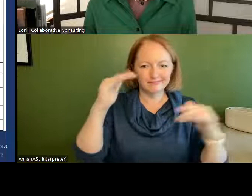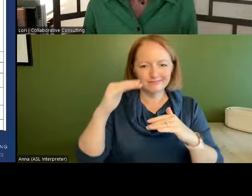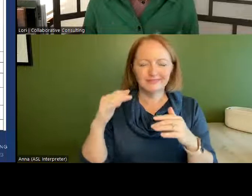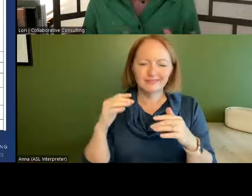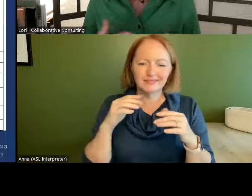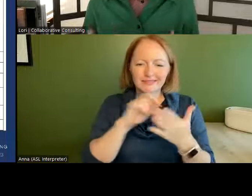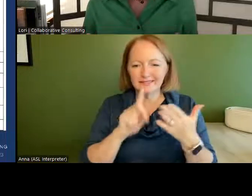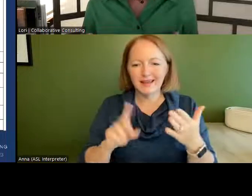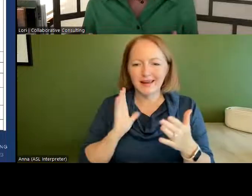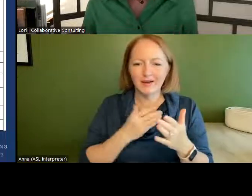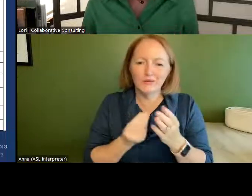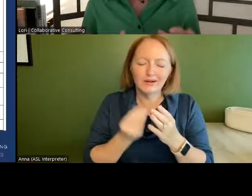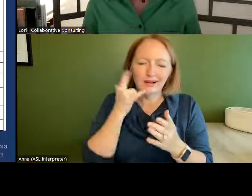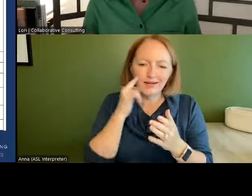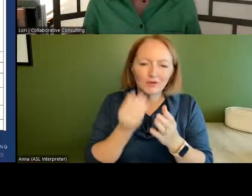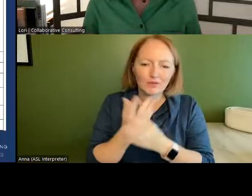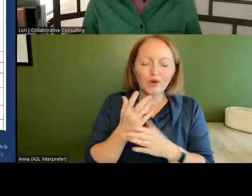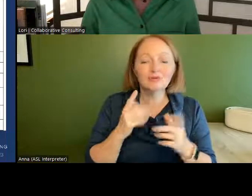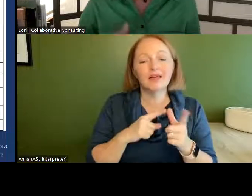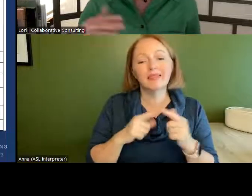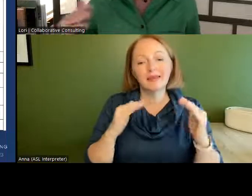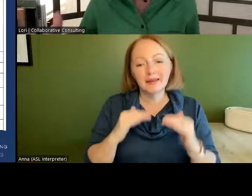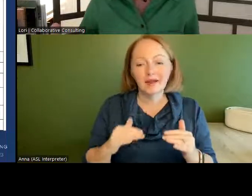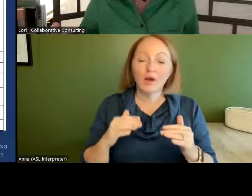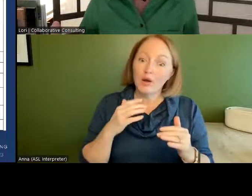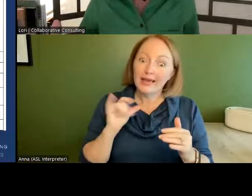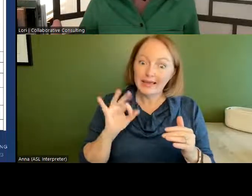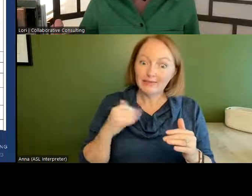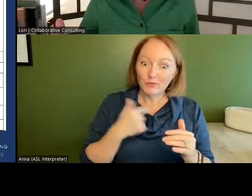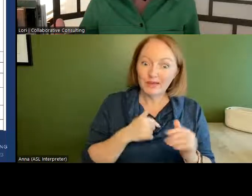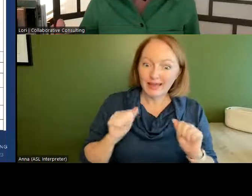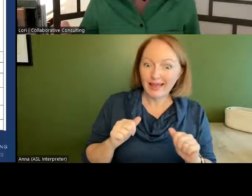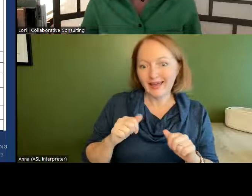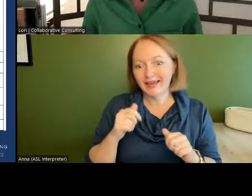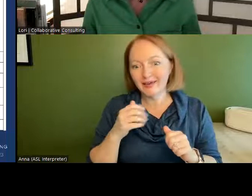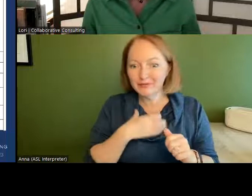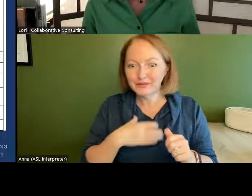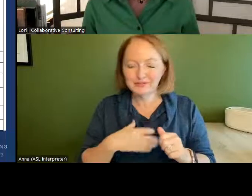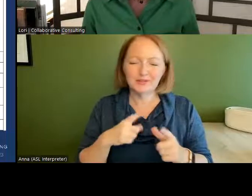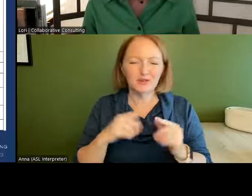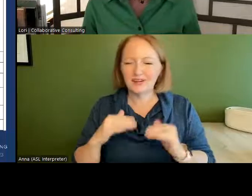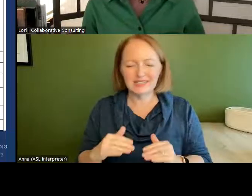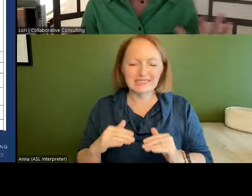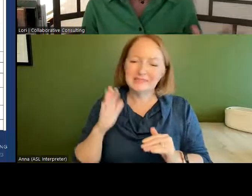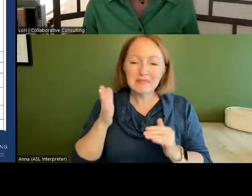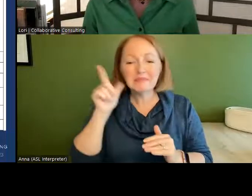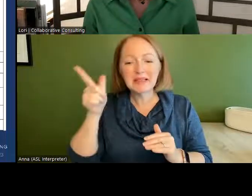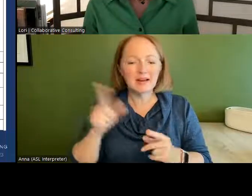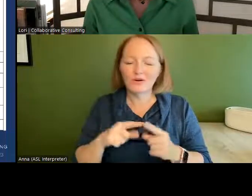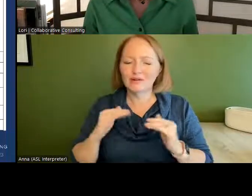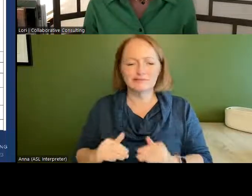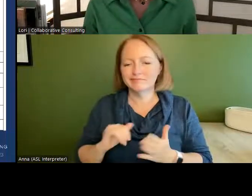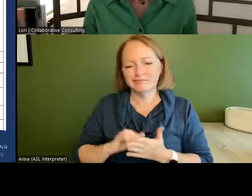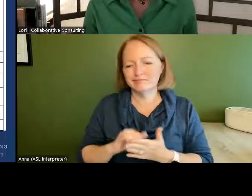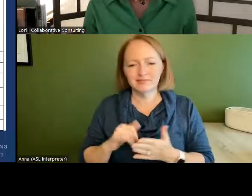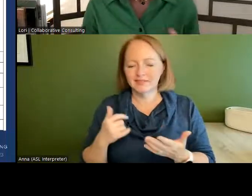Grows? And then what are maybe the nice to do or in the future, or no, we can't do that. It's out of the scope of